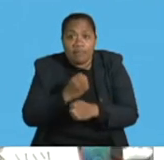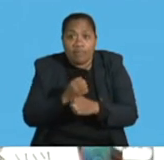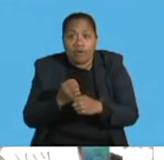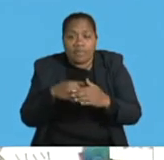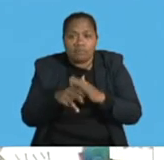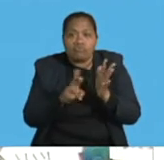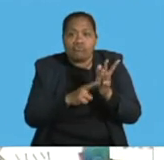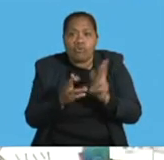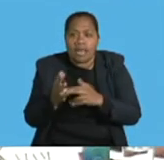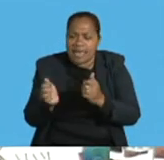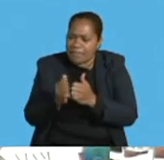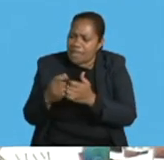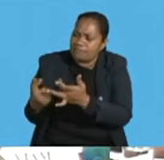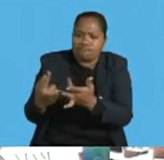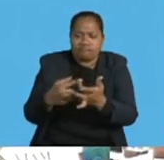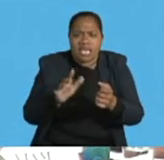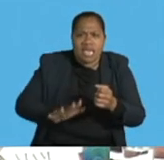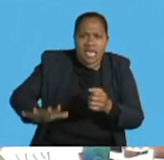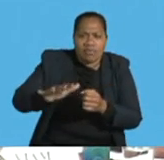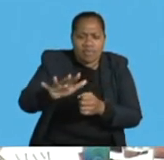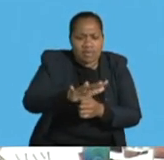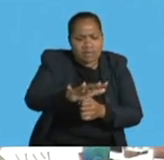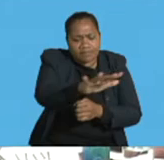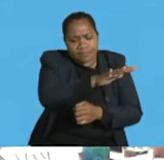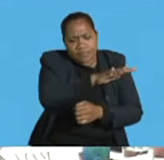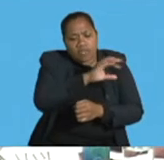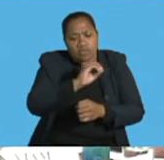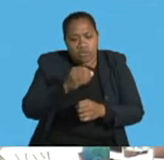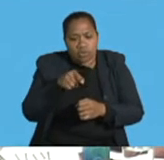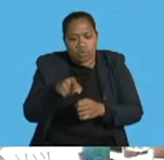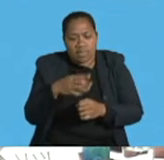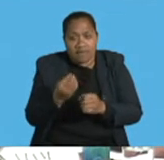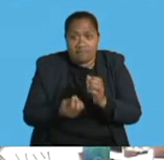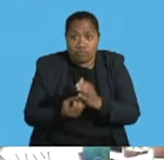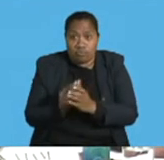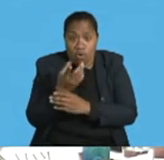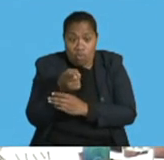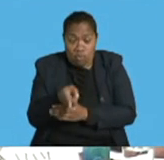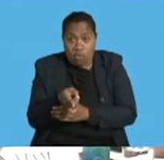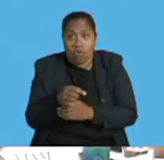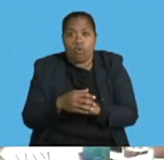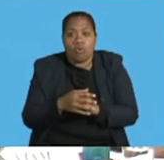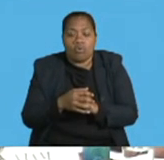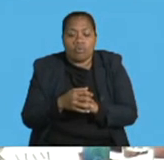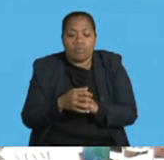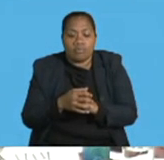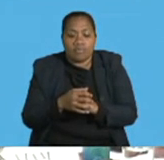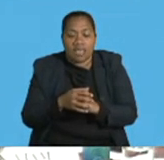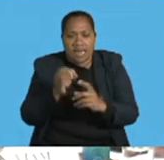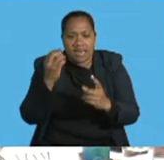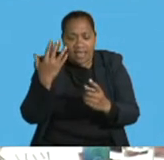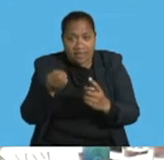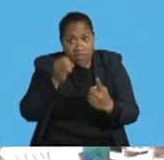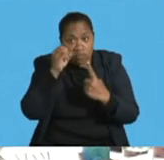areas. The Ministry intends to grow these aquaculture commodities rapidly with an objective of